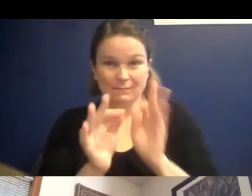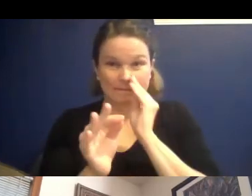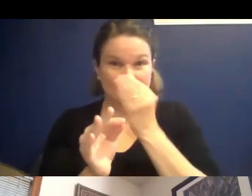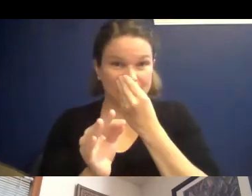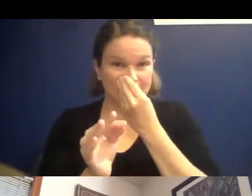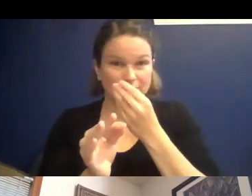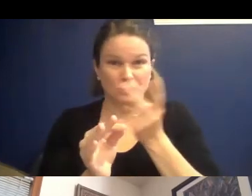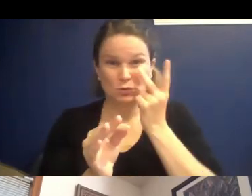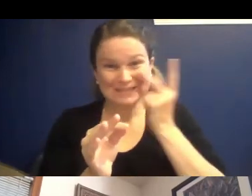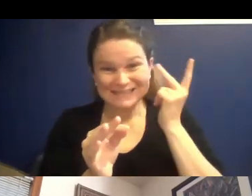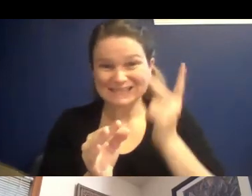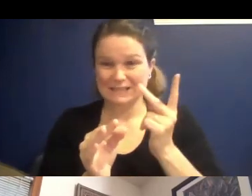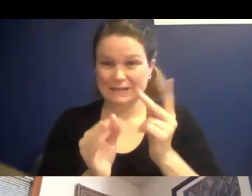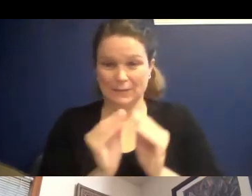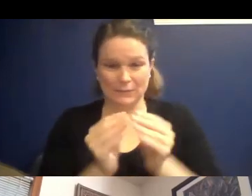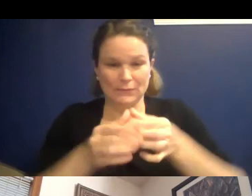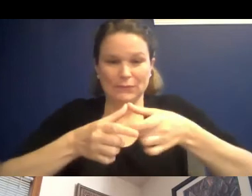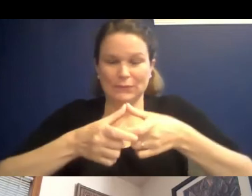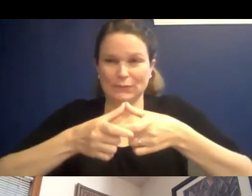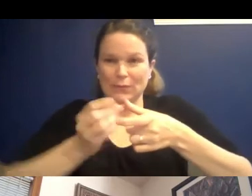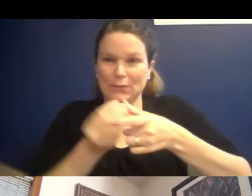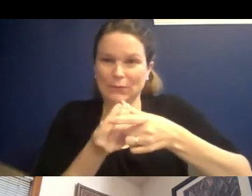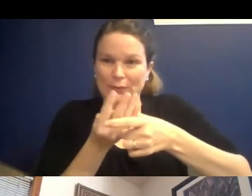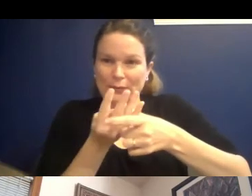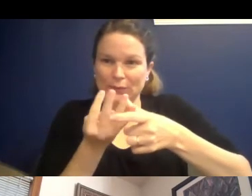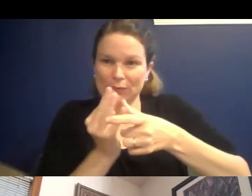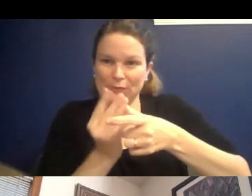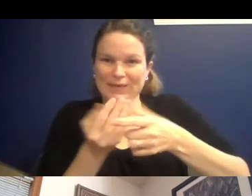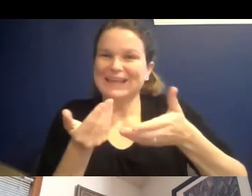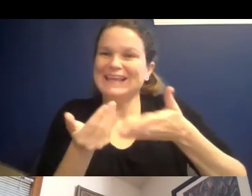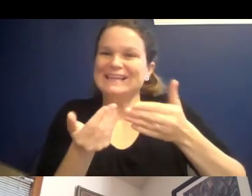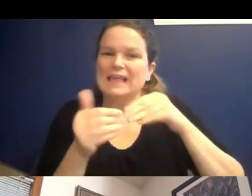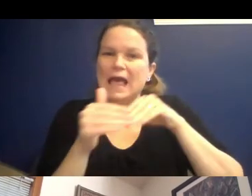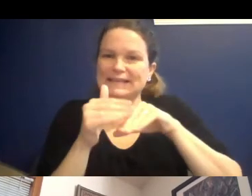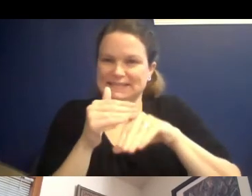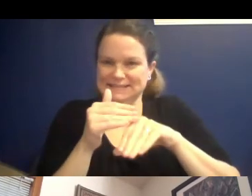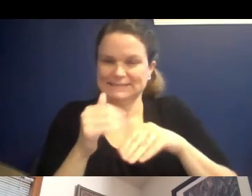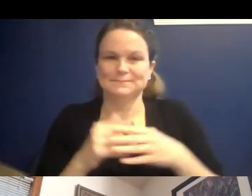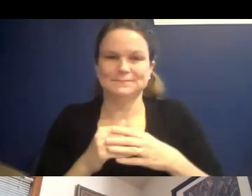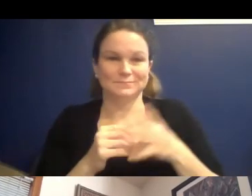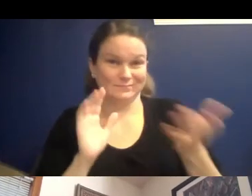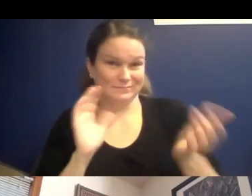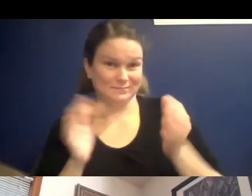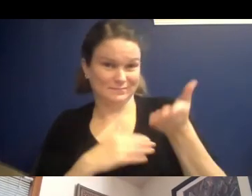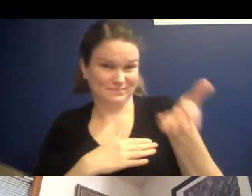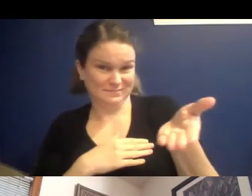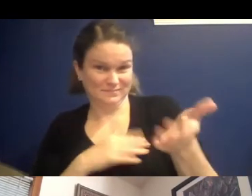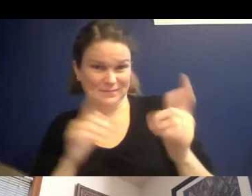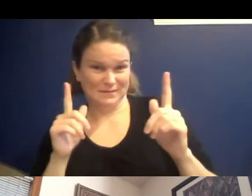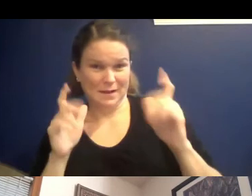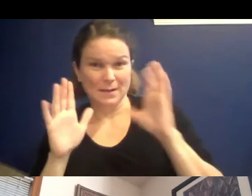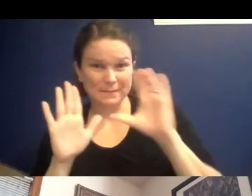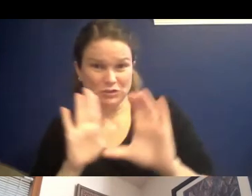all the pistils and stamens and access of the flower. But these I took a picture of at